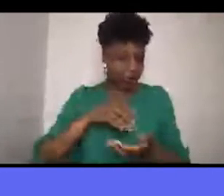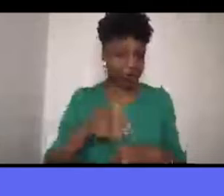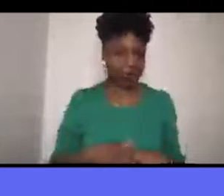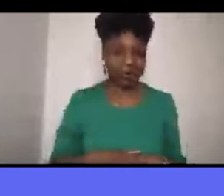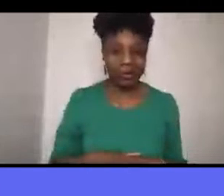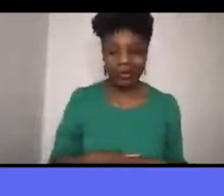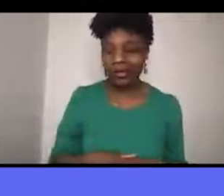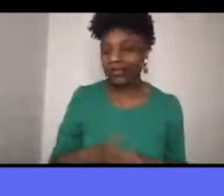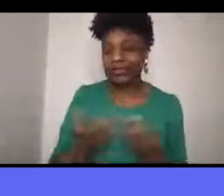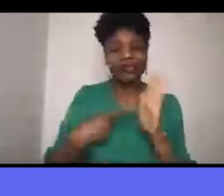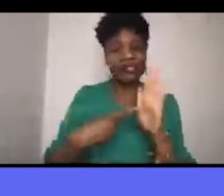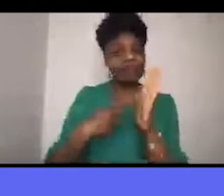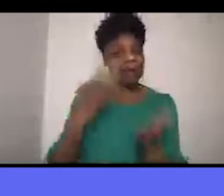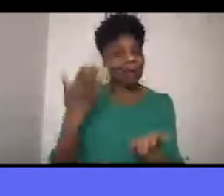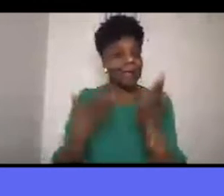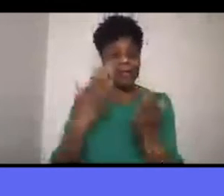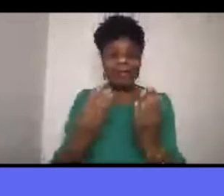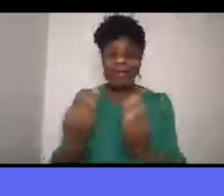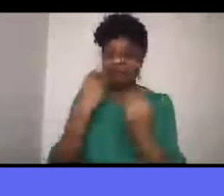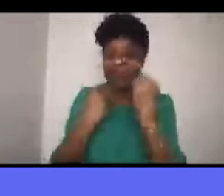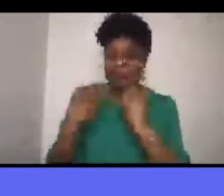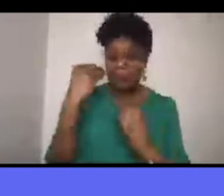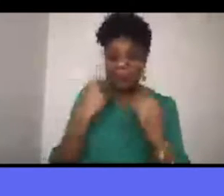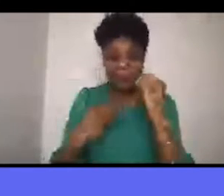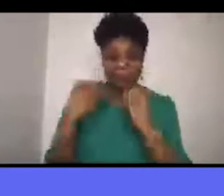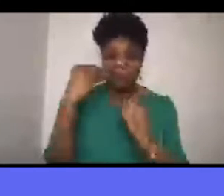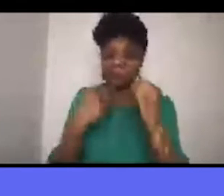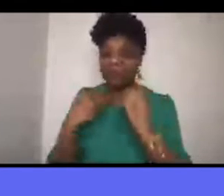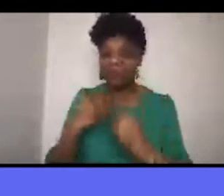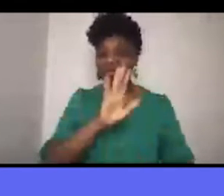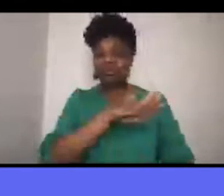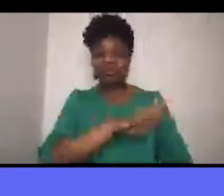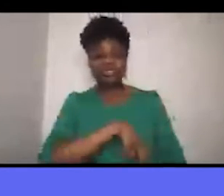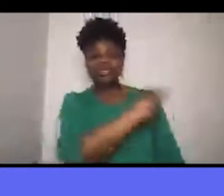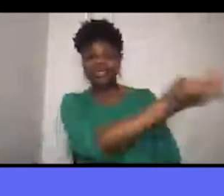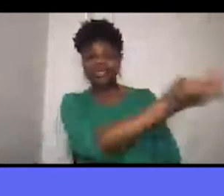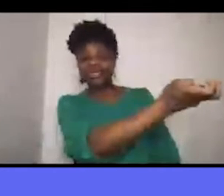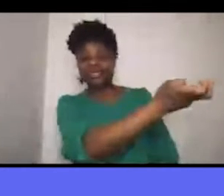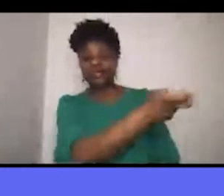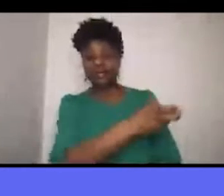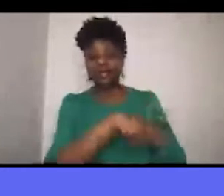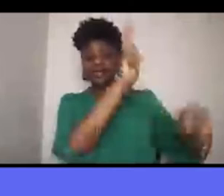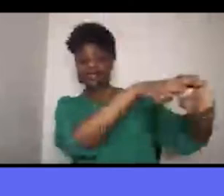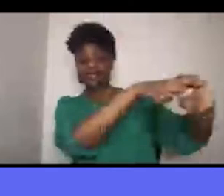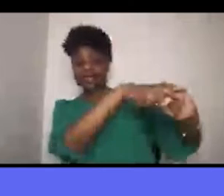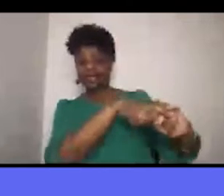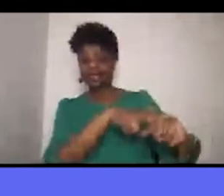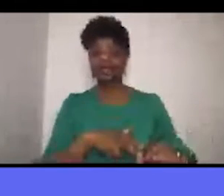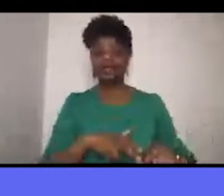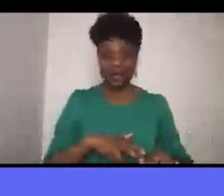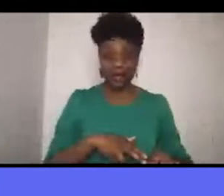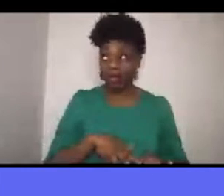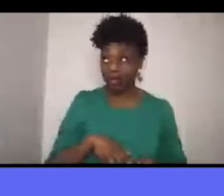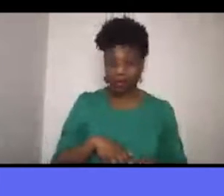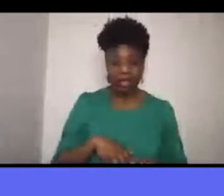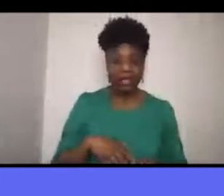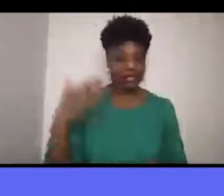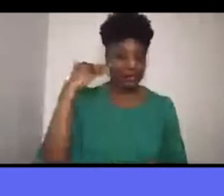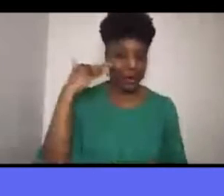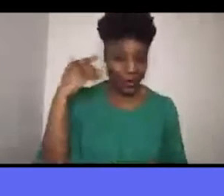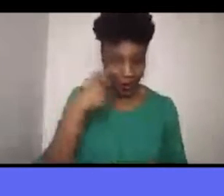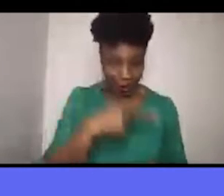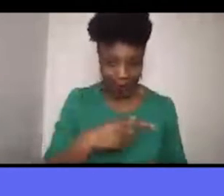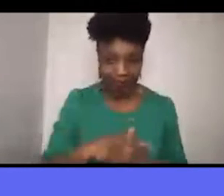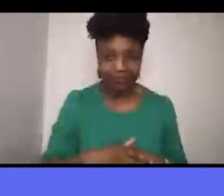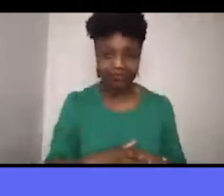just sit, Like, even and while you speak, Yeah, you're trying to do the exact same thing. So you might as well just skip it. They can't